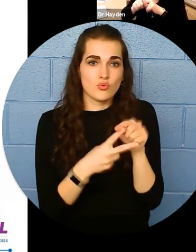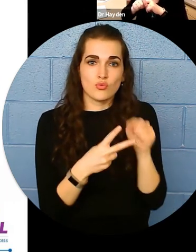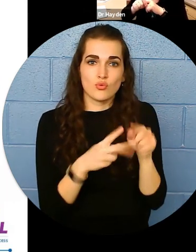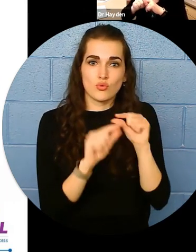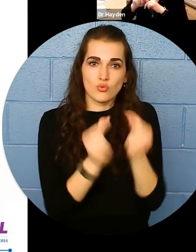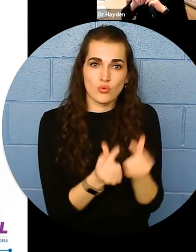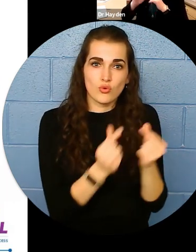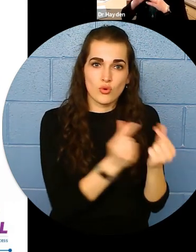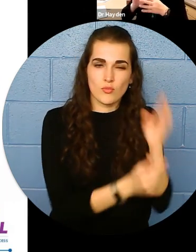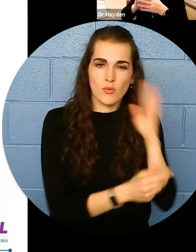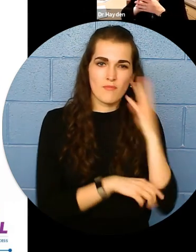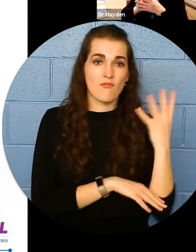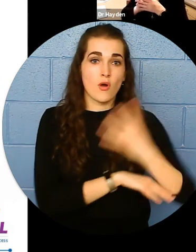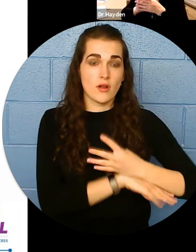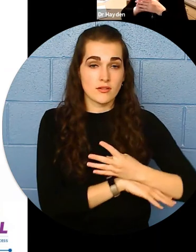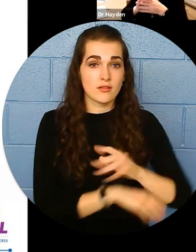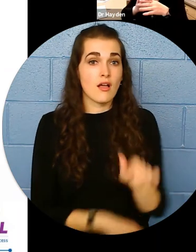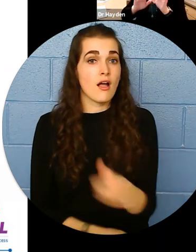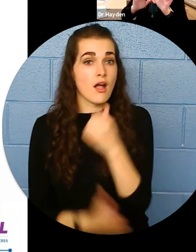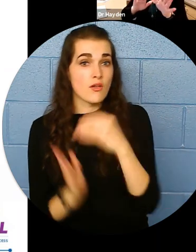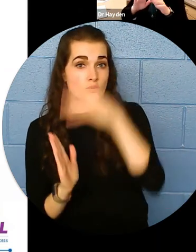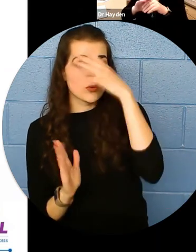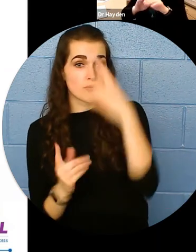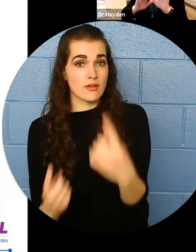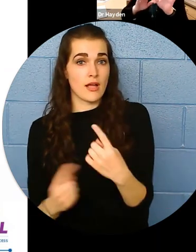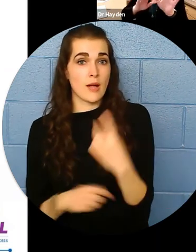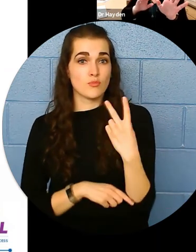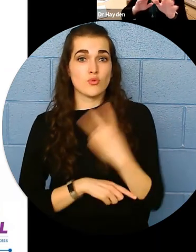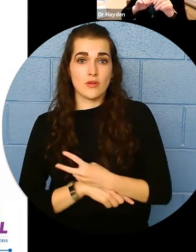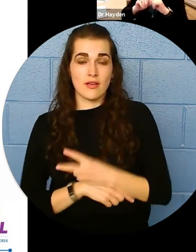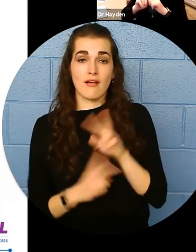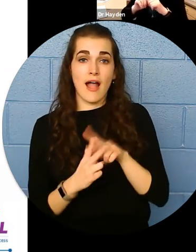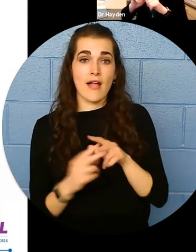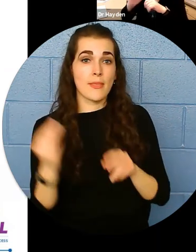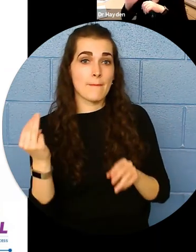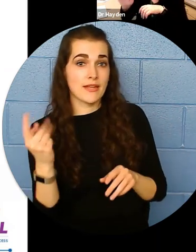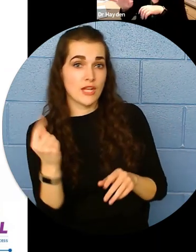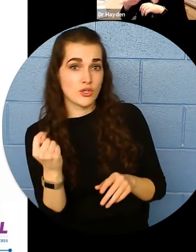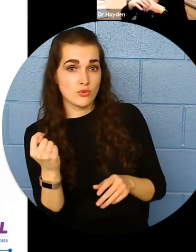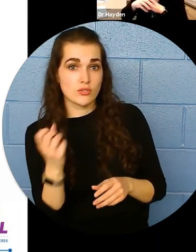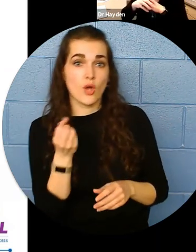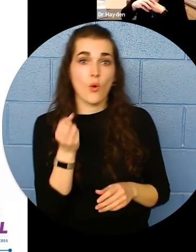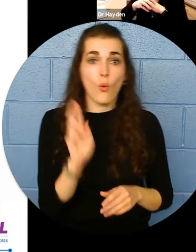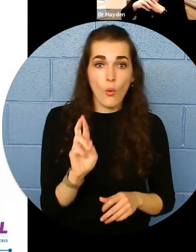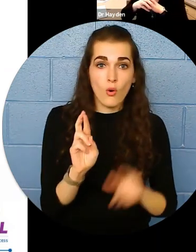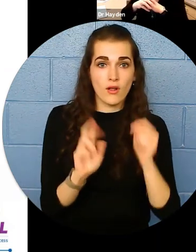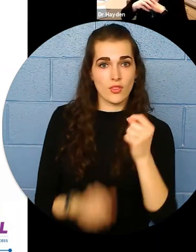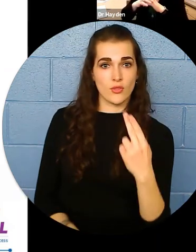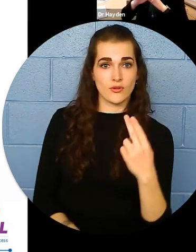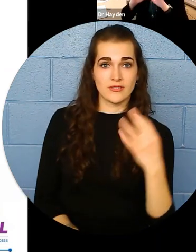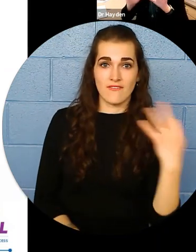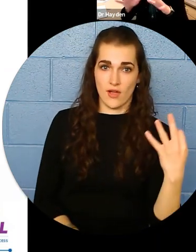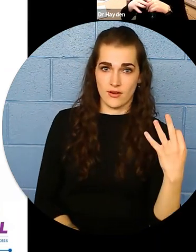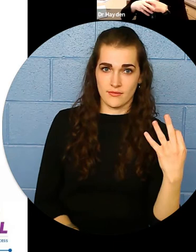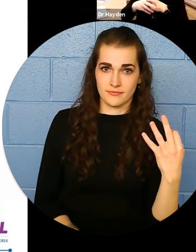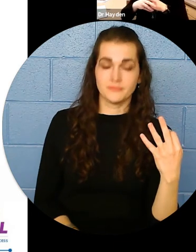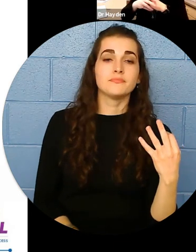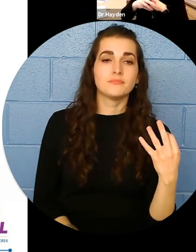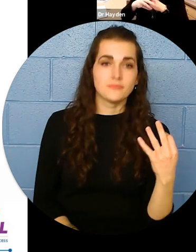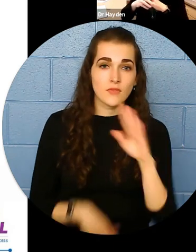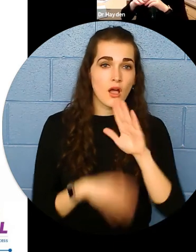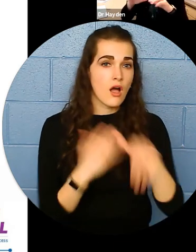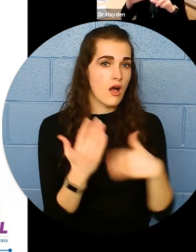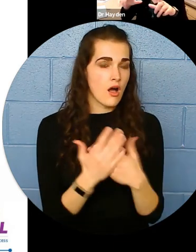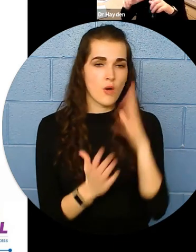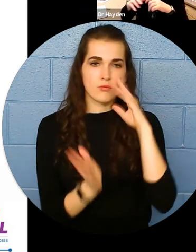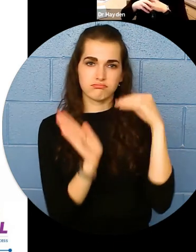days. The rest of our students will be here 2 days, either Monday and Tuesday or Thursday and Friday. All of this will be